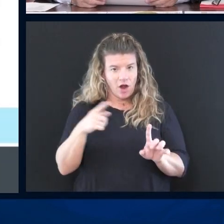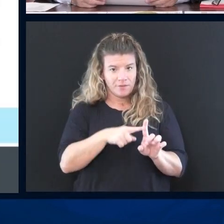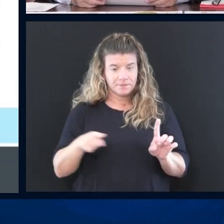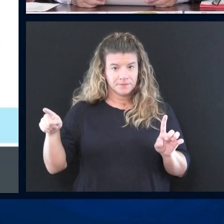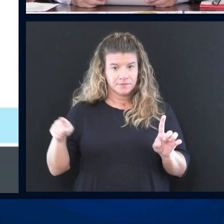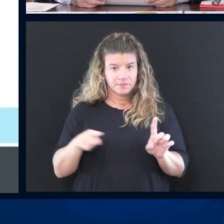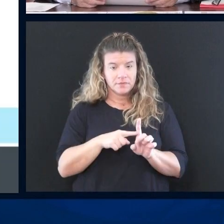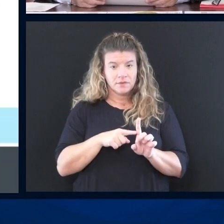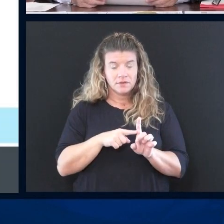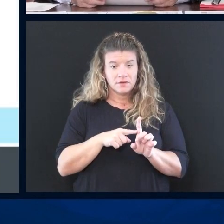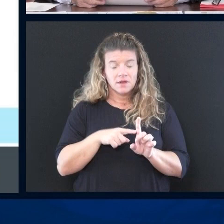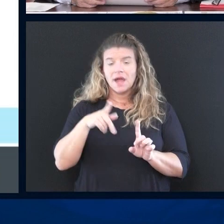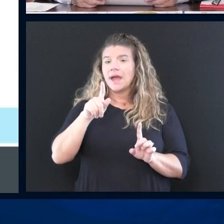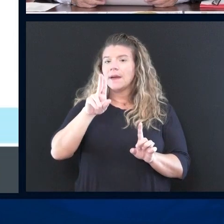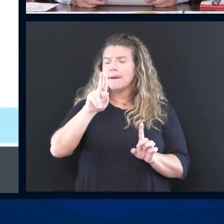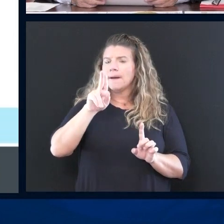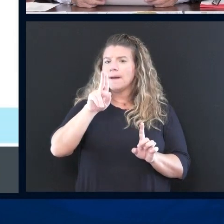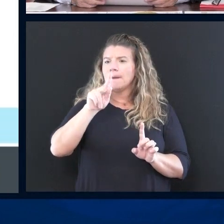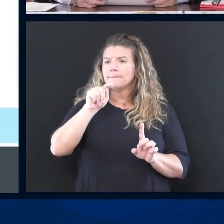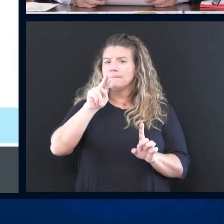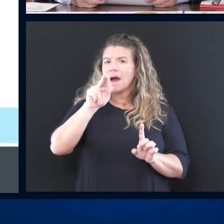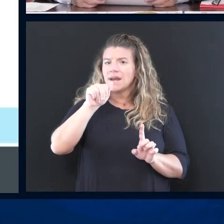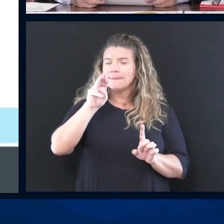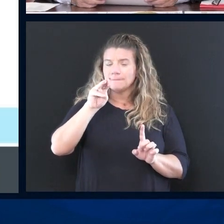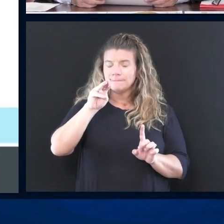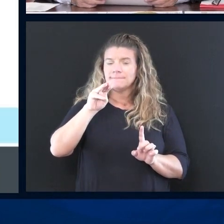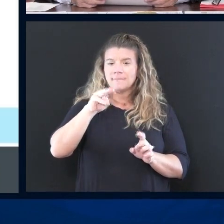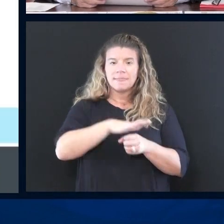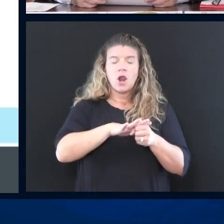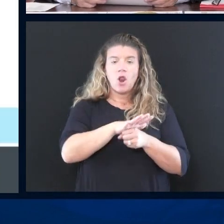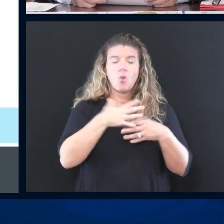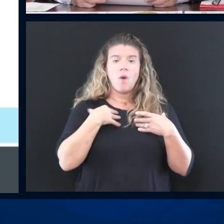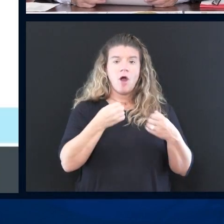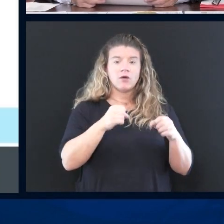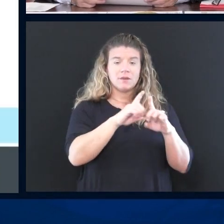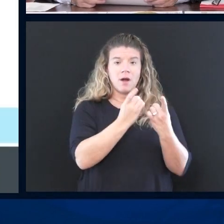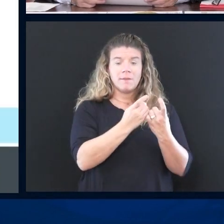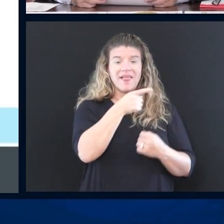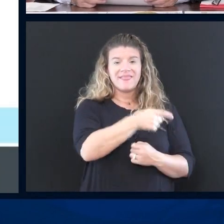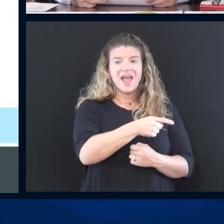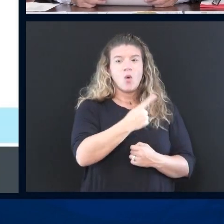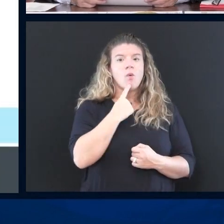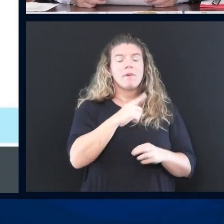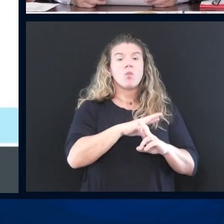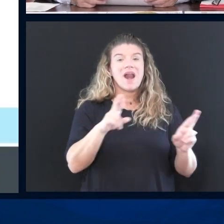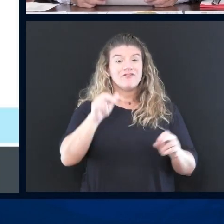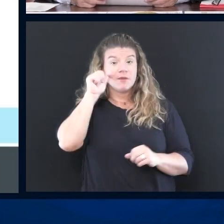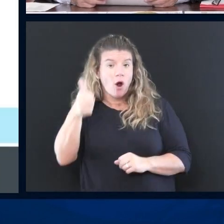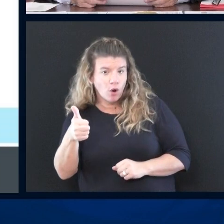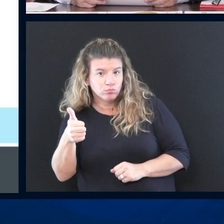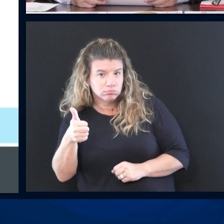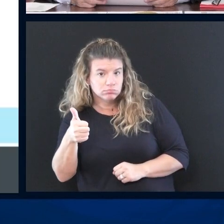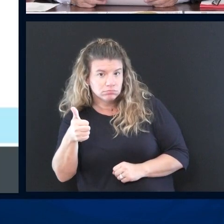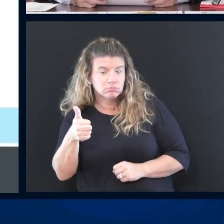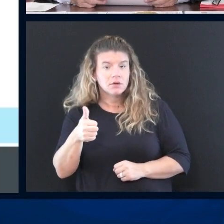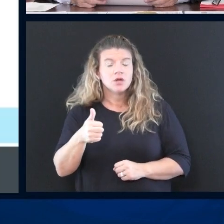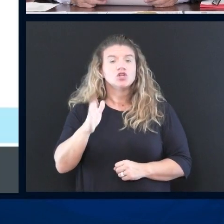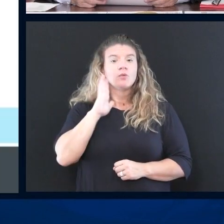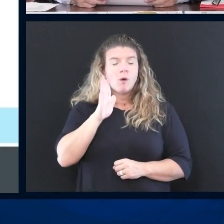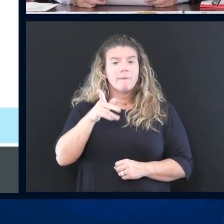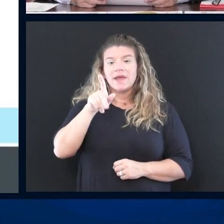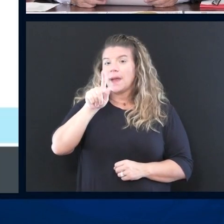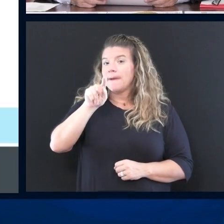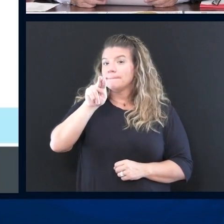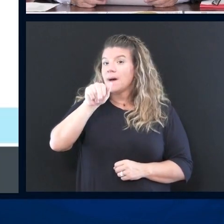Putnam County. The local health department is said that they're going to be ready to go tomorrow, and so we're going to be in Putnam